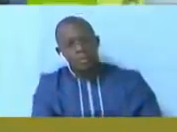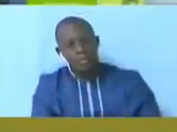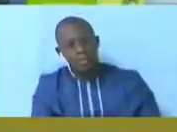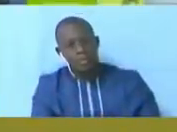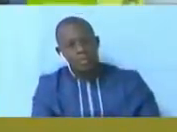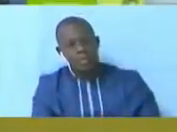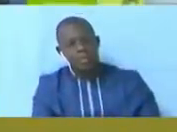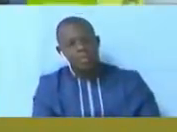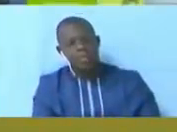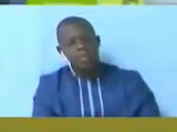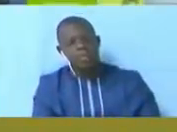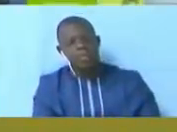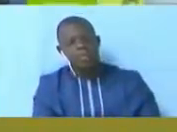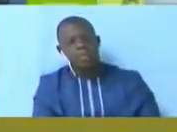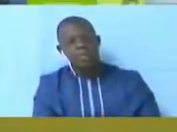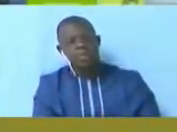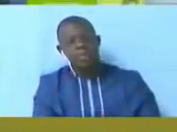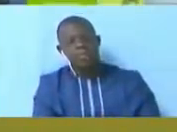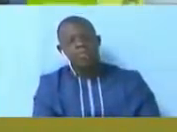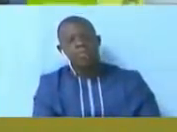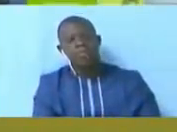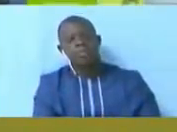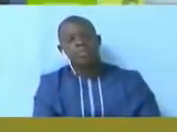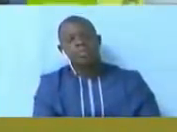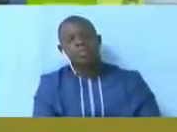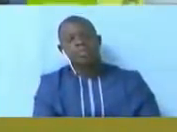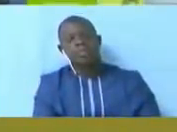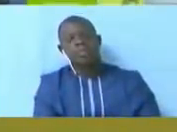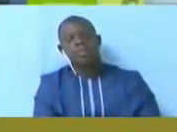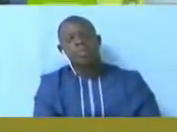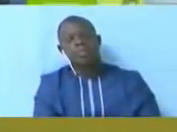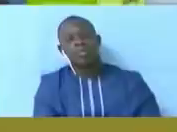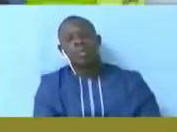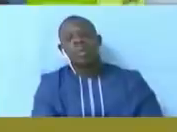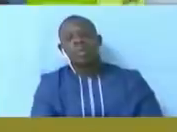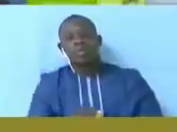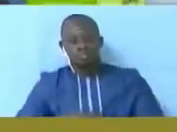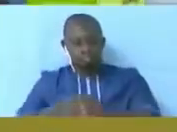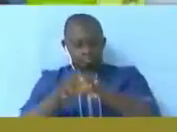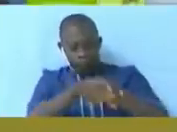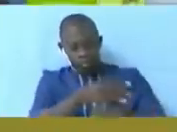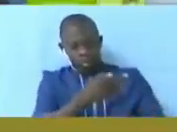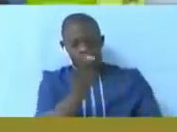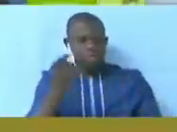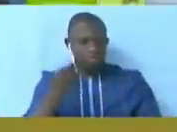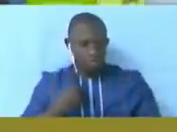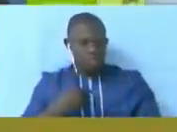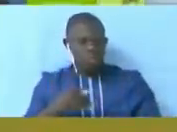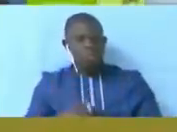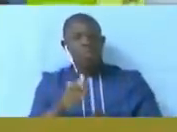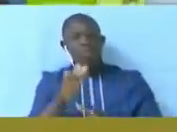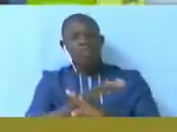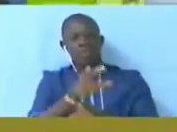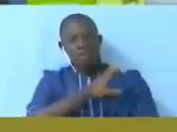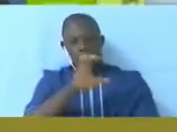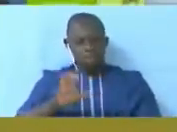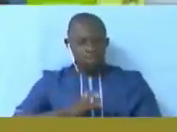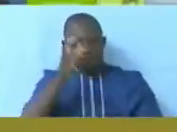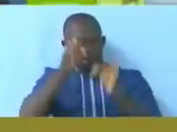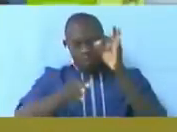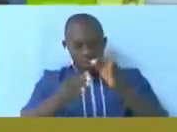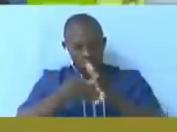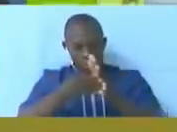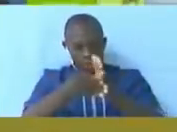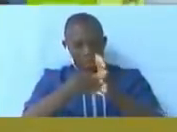to bring them before the Chief Justice in chambers the following morning. Woso mosomanda Samba